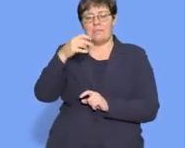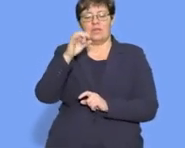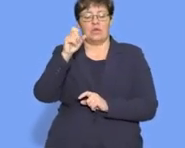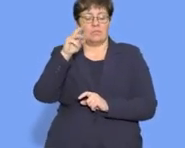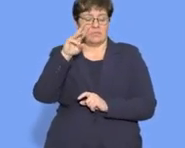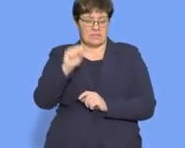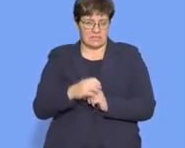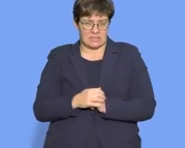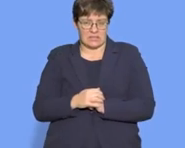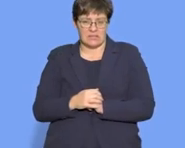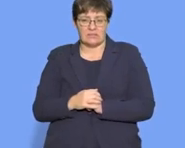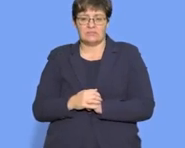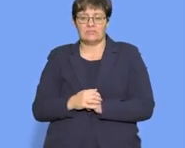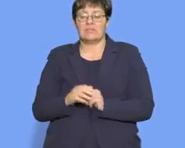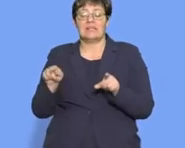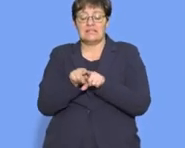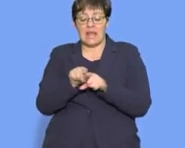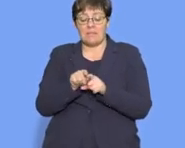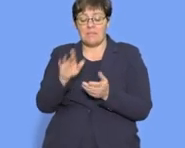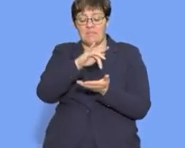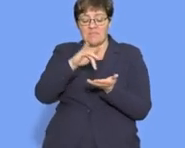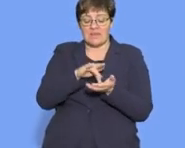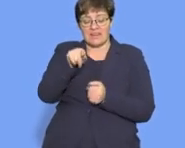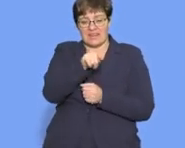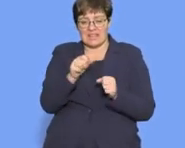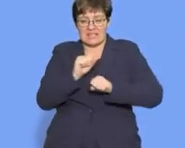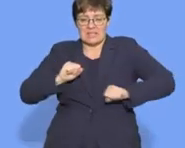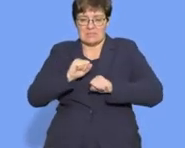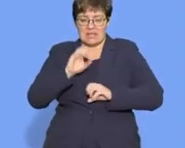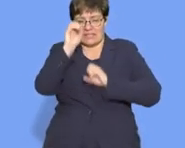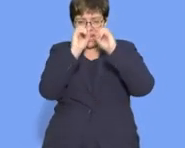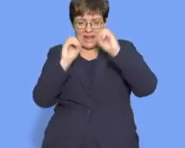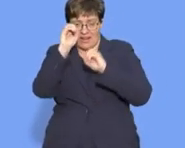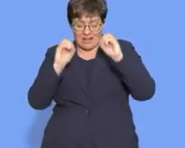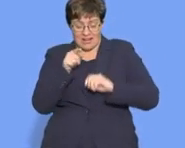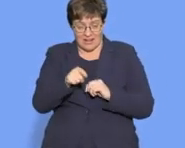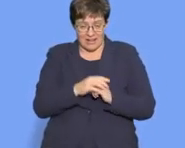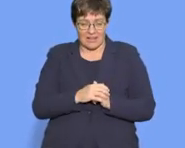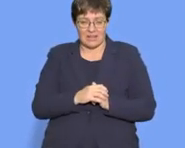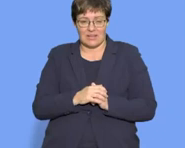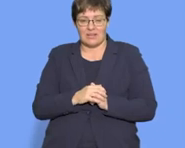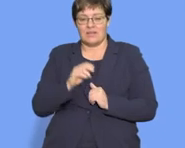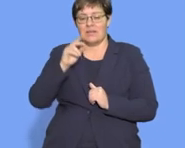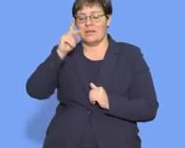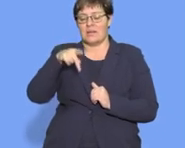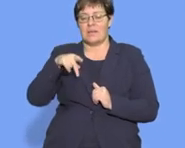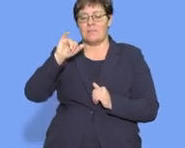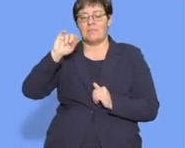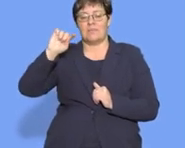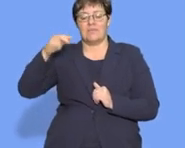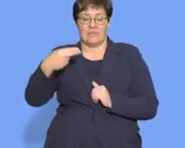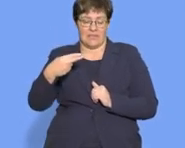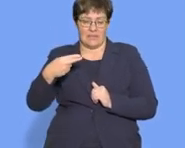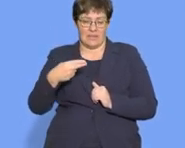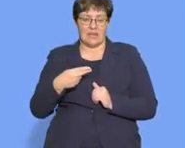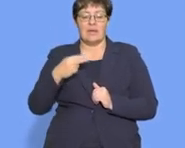will have cells filling in spaces, and those would be parenchyma cells, and the